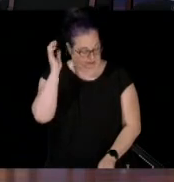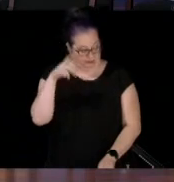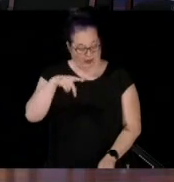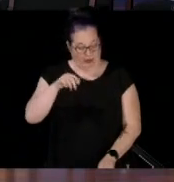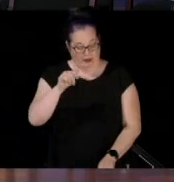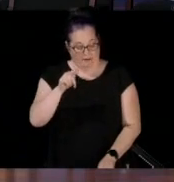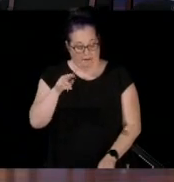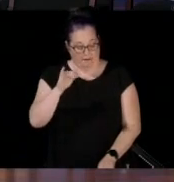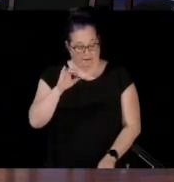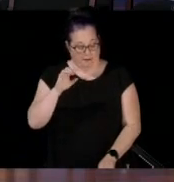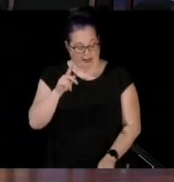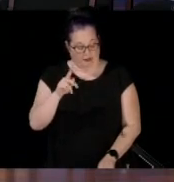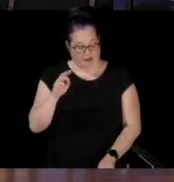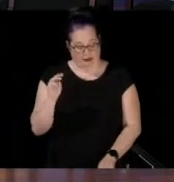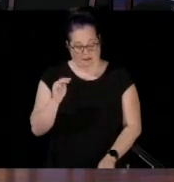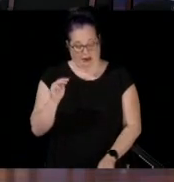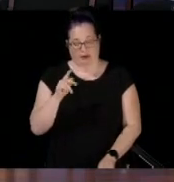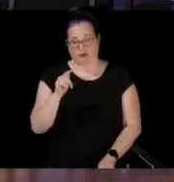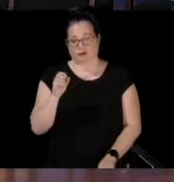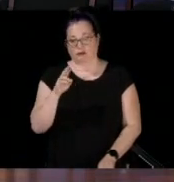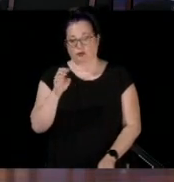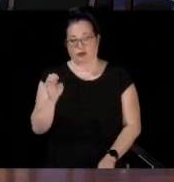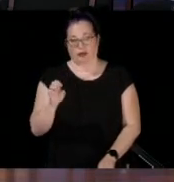Patrick Michael Torrey.